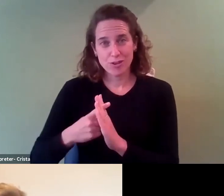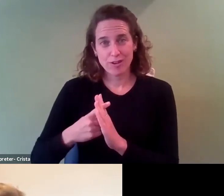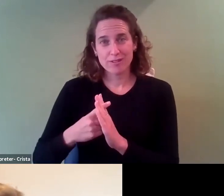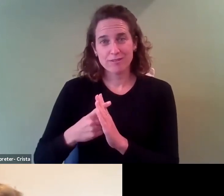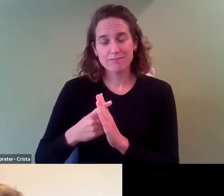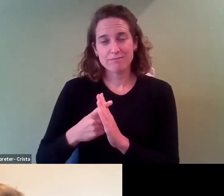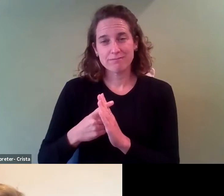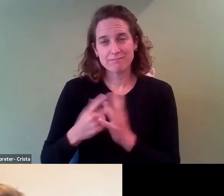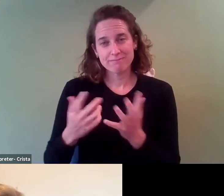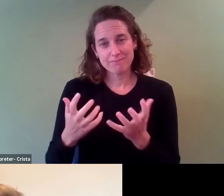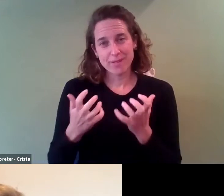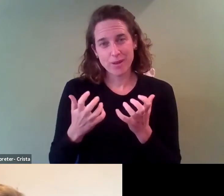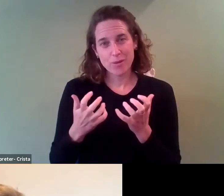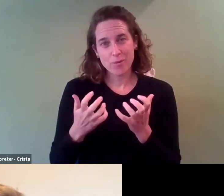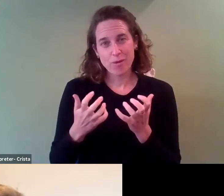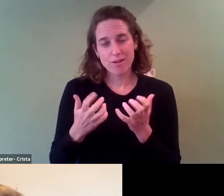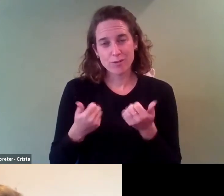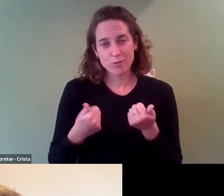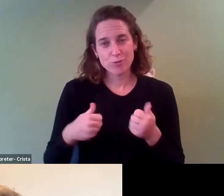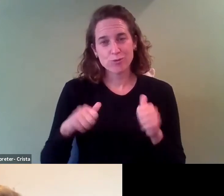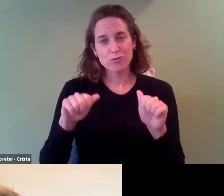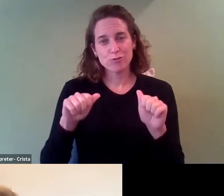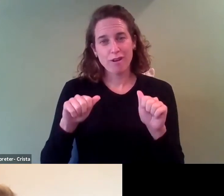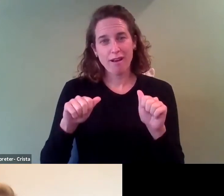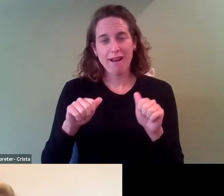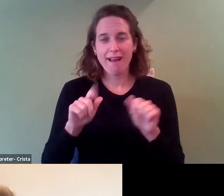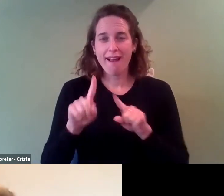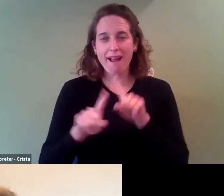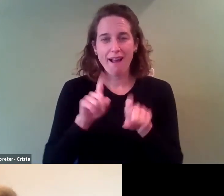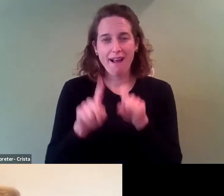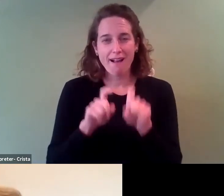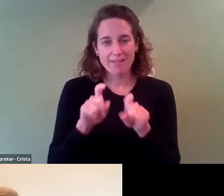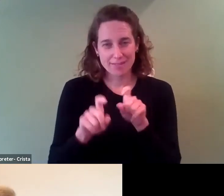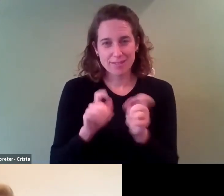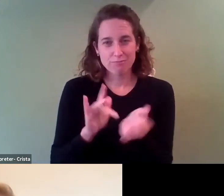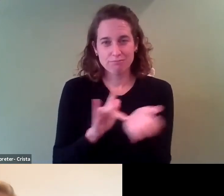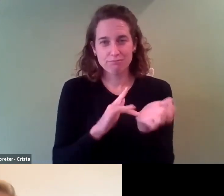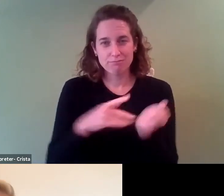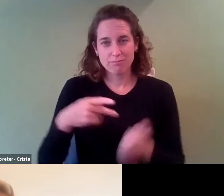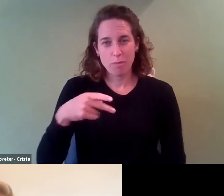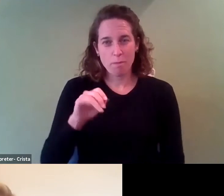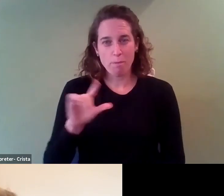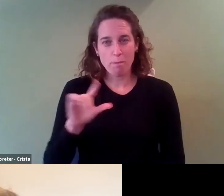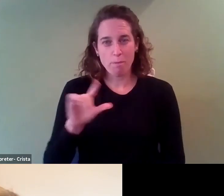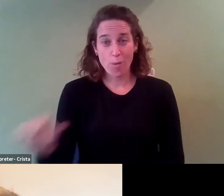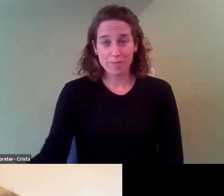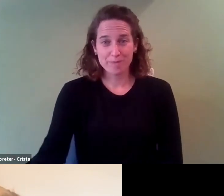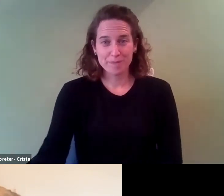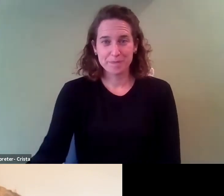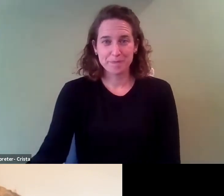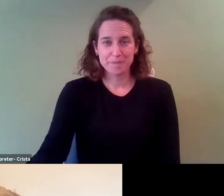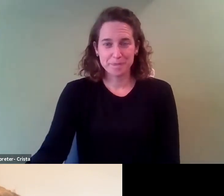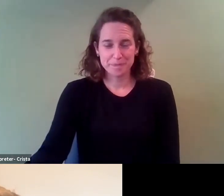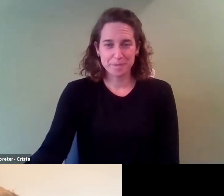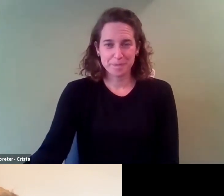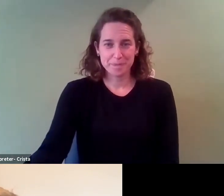like to try and ask a couple of questions here on the poll. So let me just